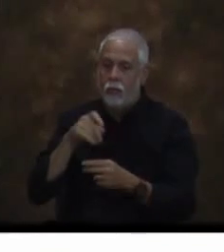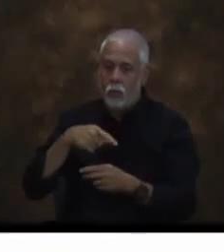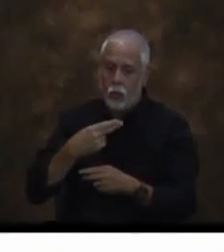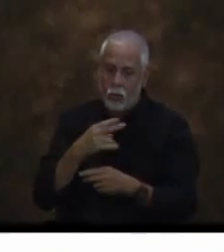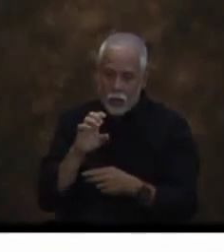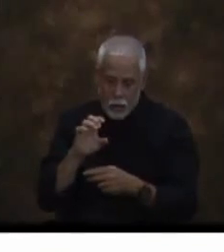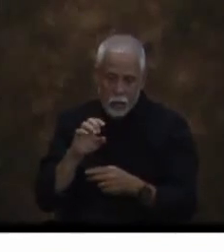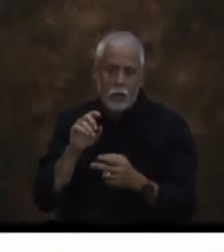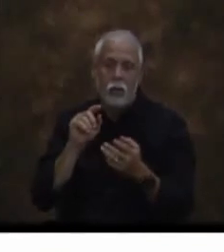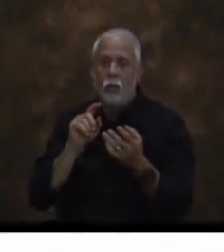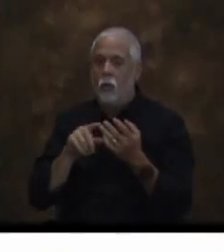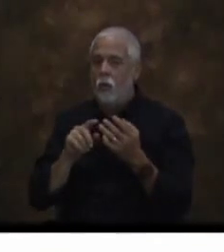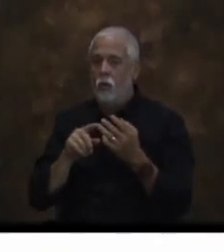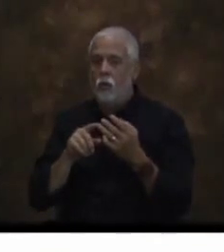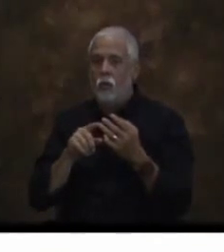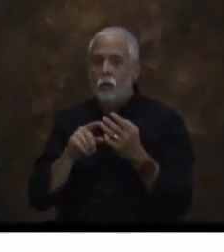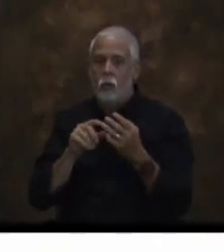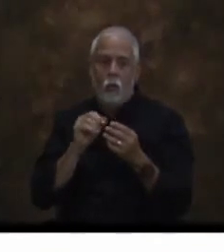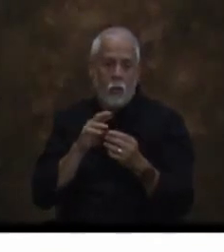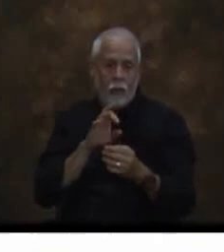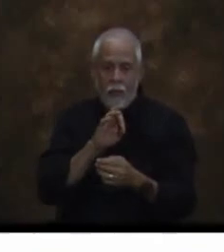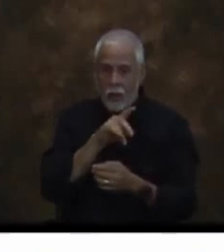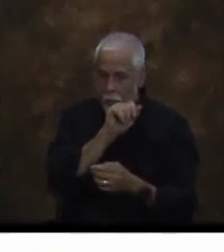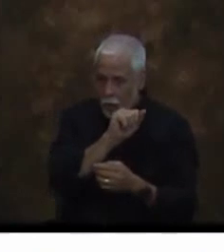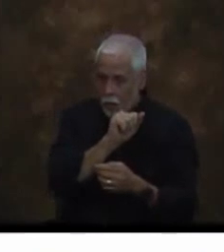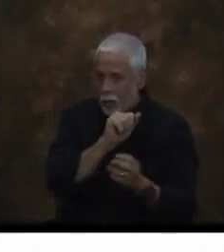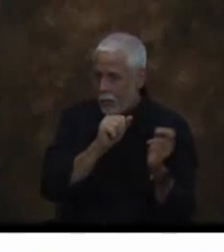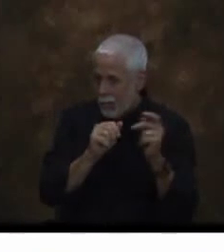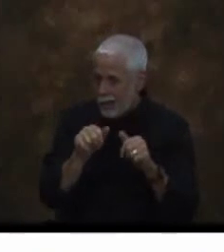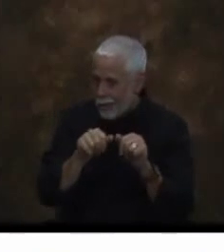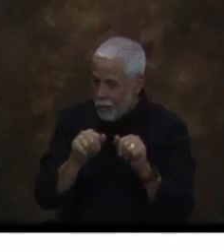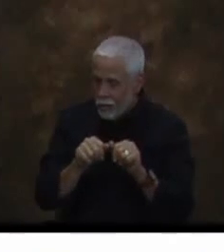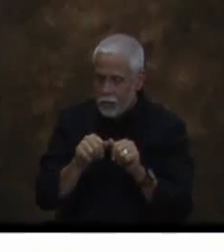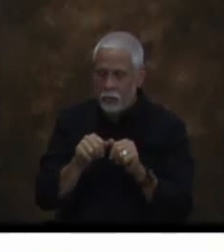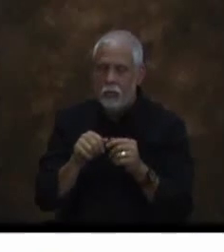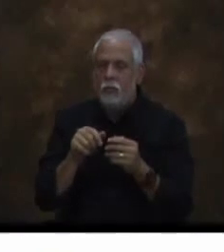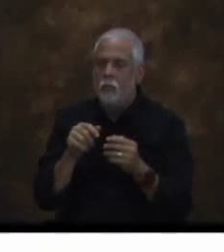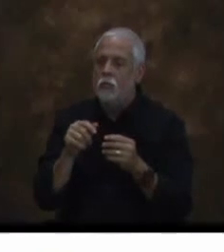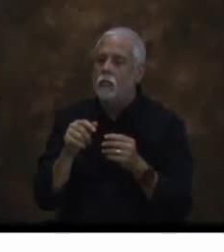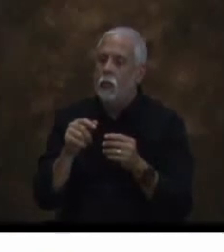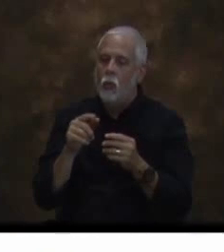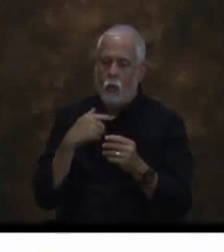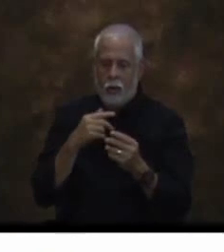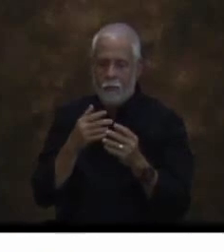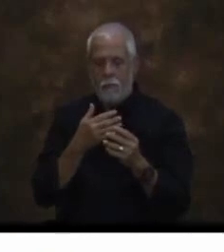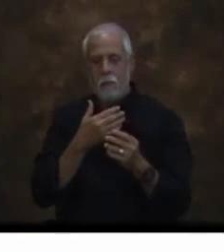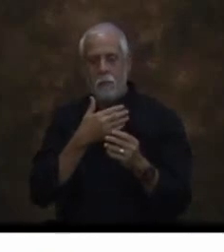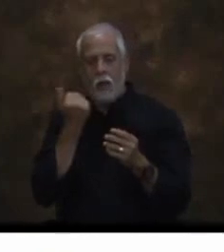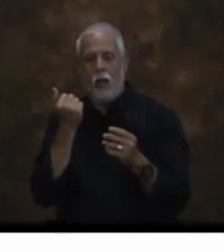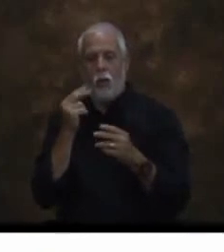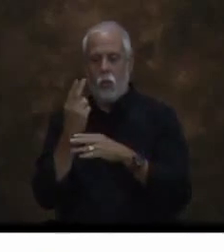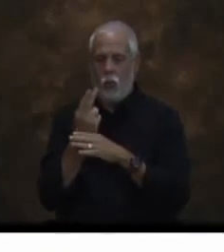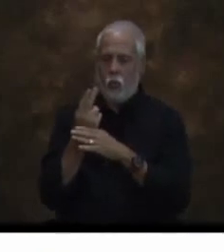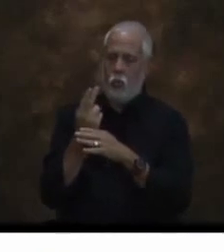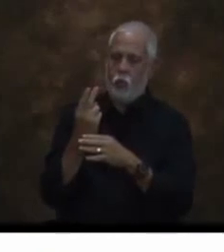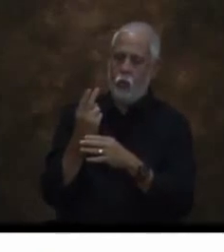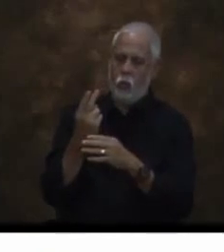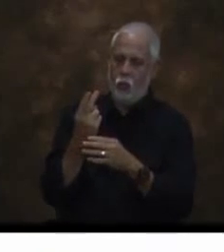or even a state vendor or even FEMA when they come back into the area. So better use of